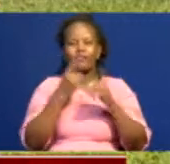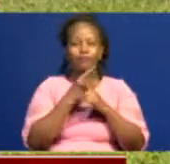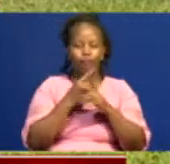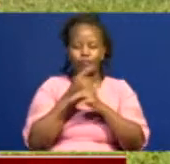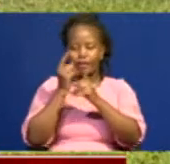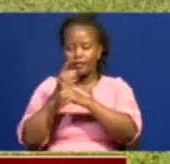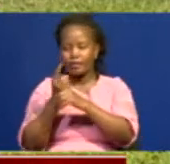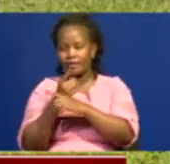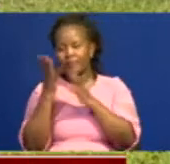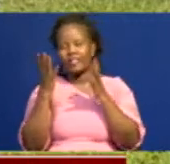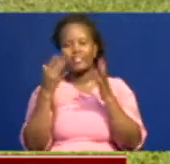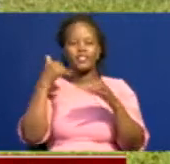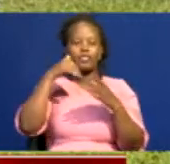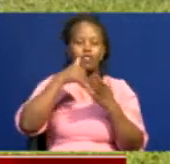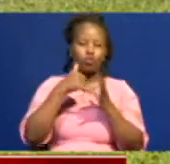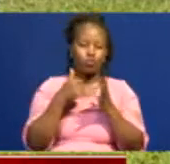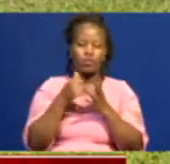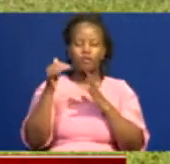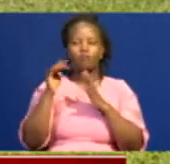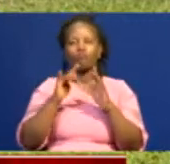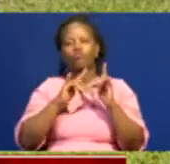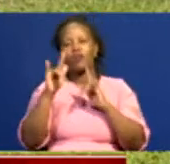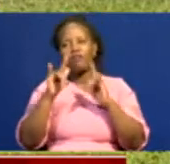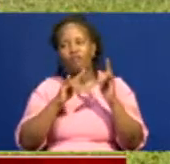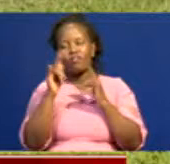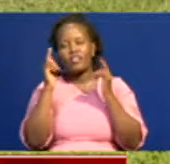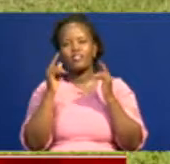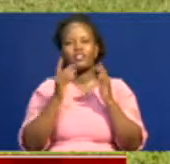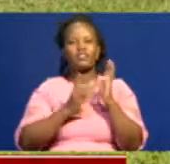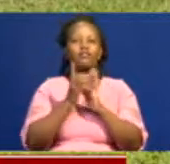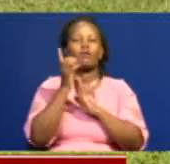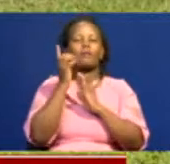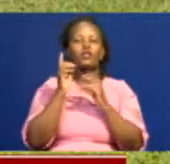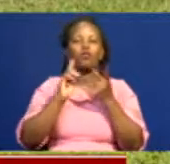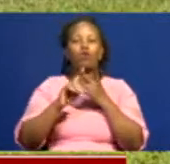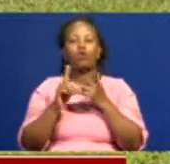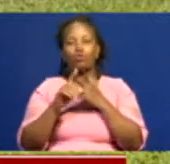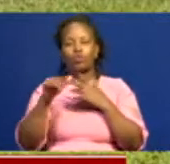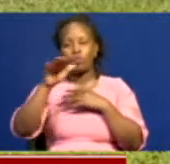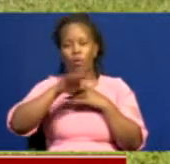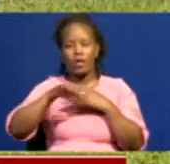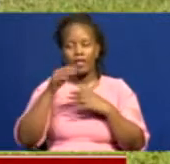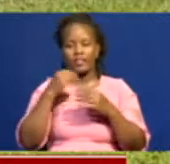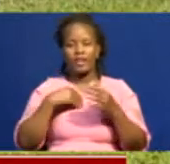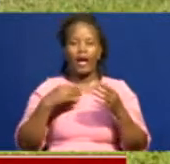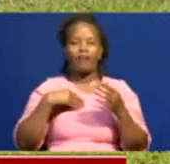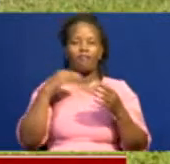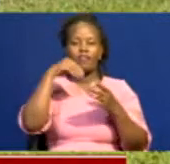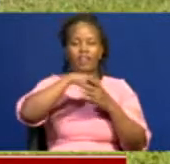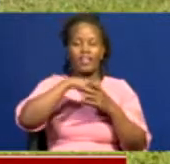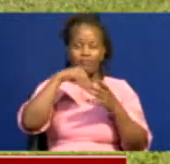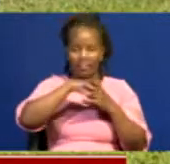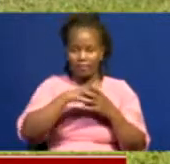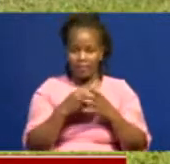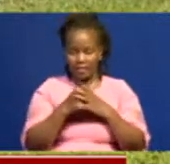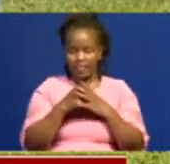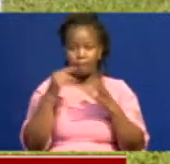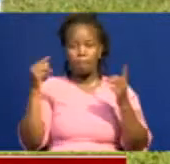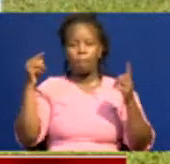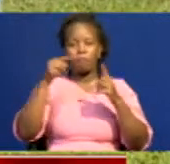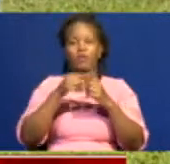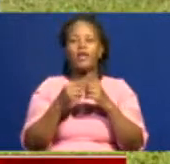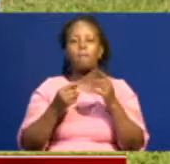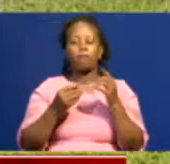to foreign direct investment, as well as domestic direct investment, with a view to create